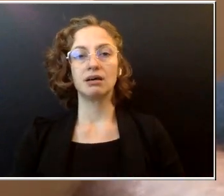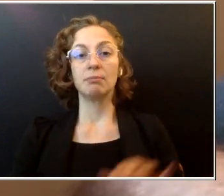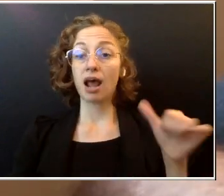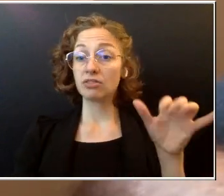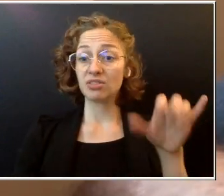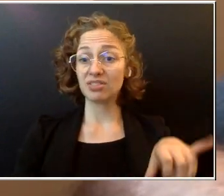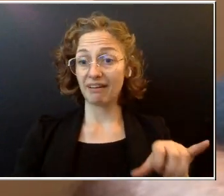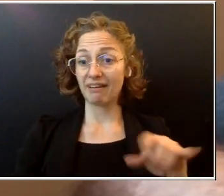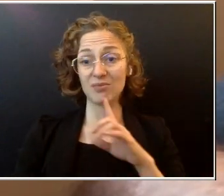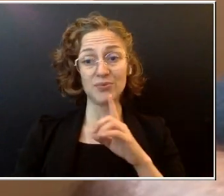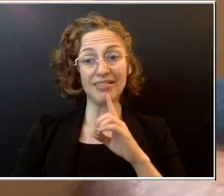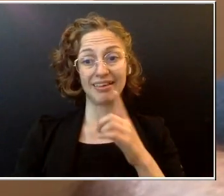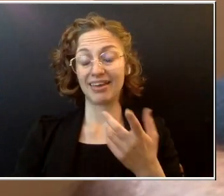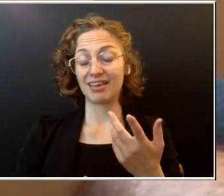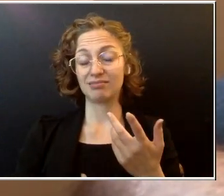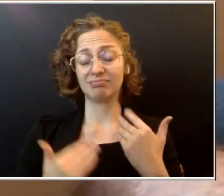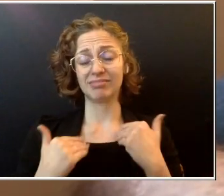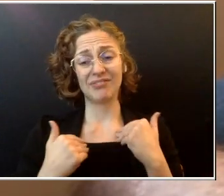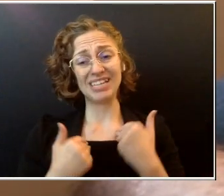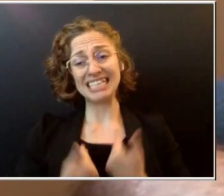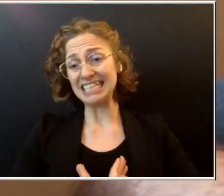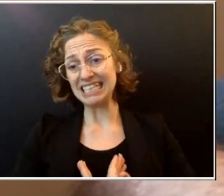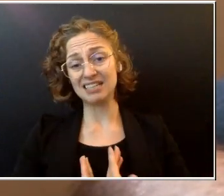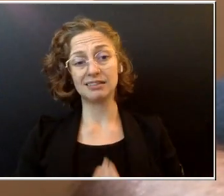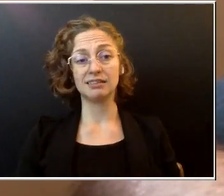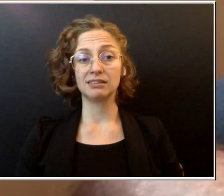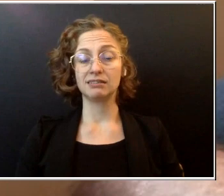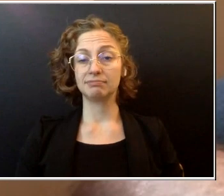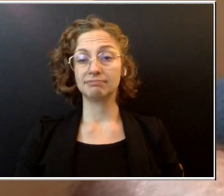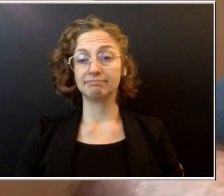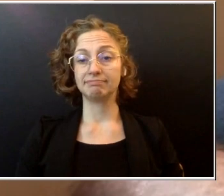just fatigue and some joint pain.